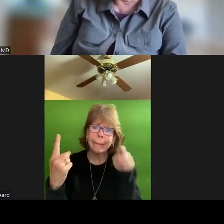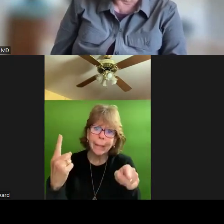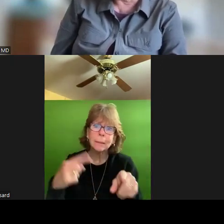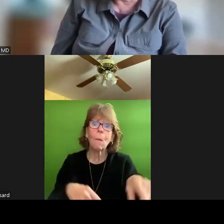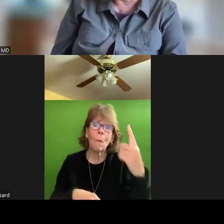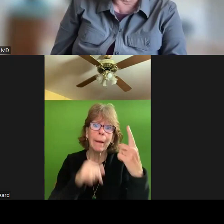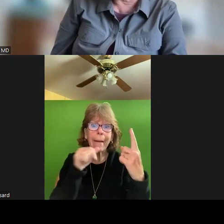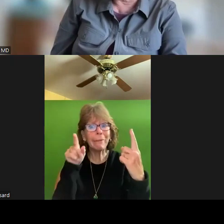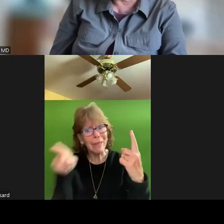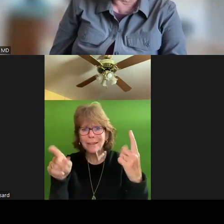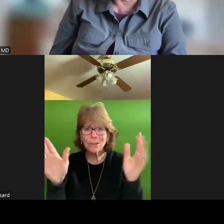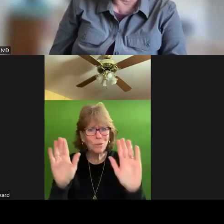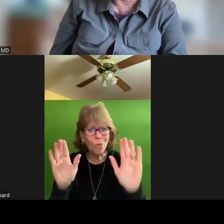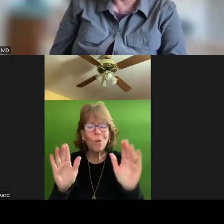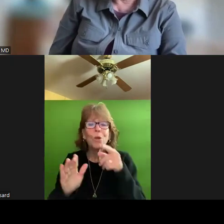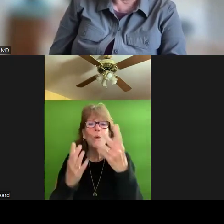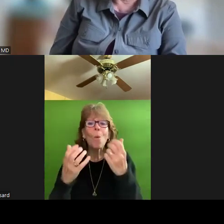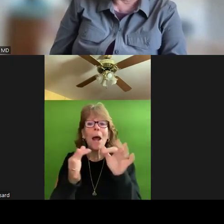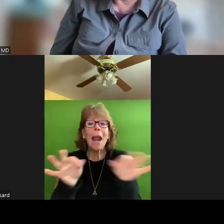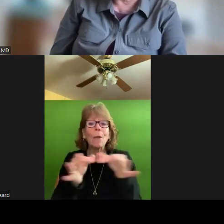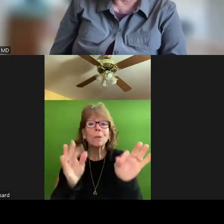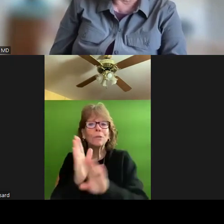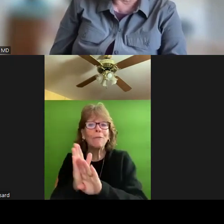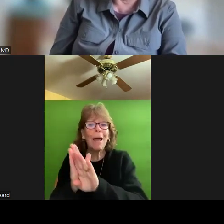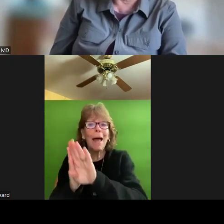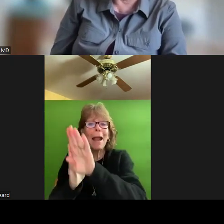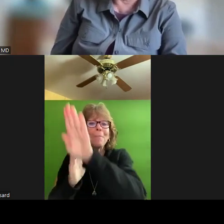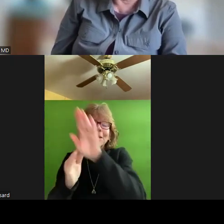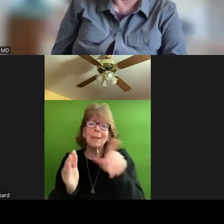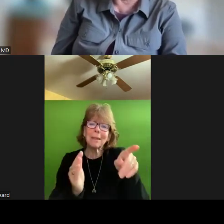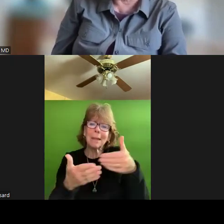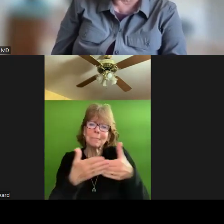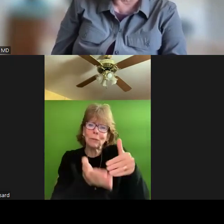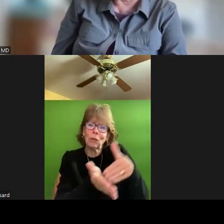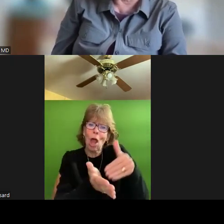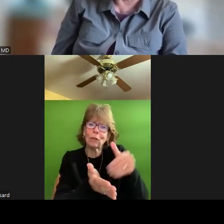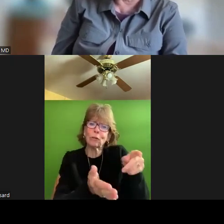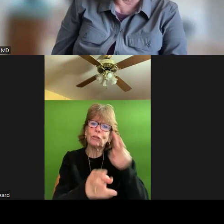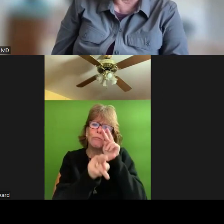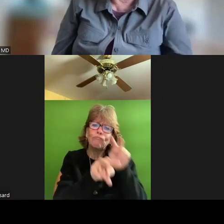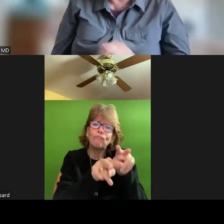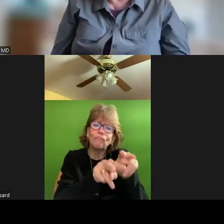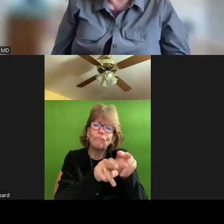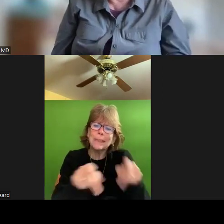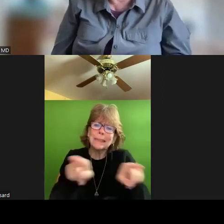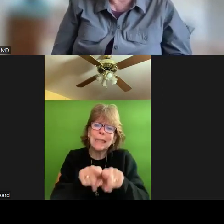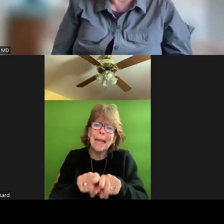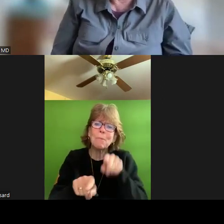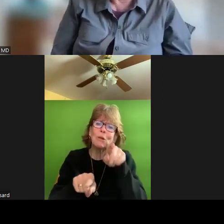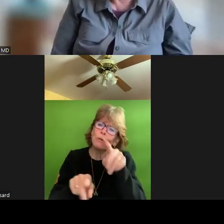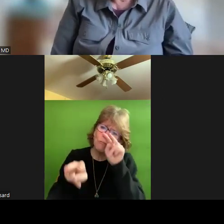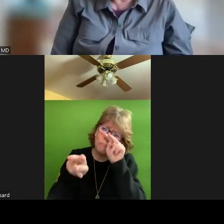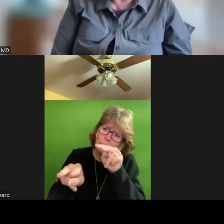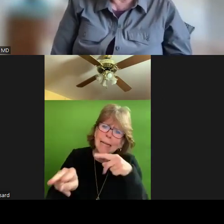Language development of deaf and hard of hearing children should be monitored by pediatricians just as we monitor language development of hearing